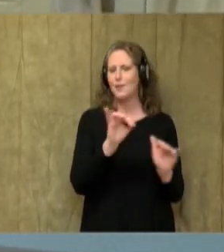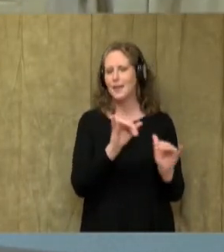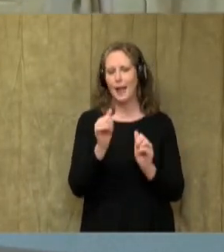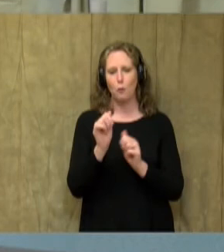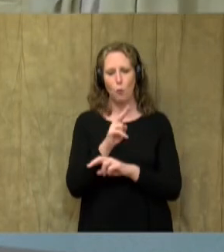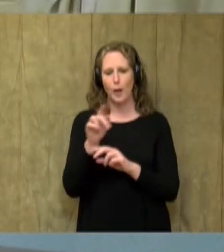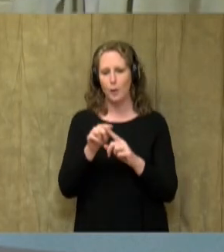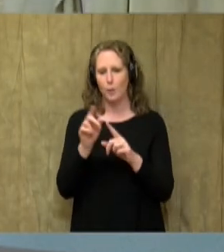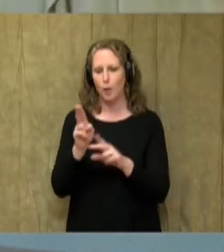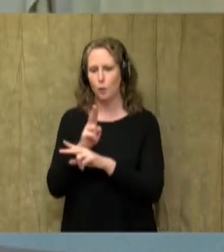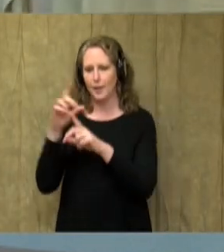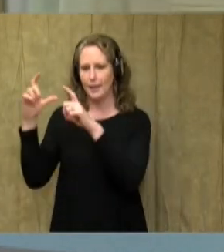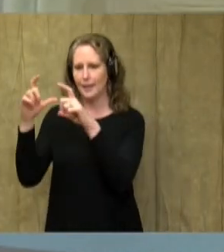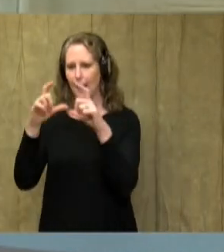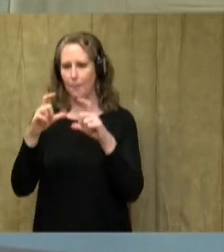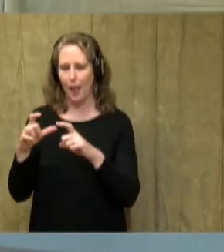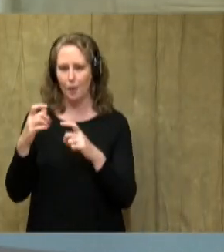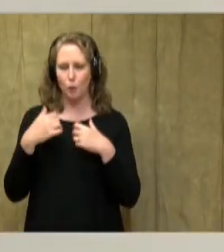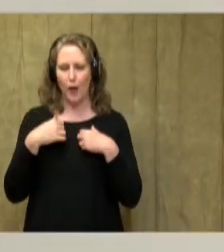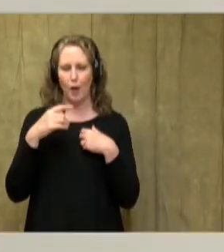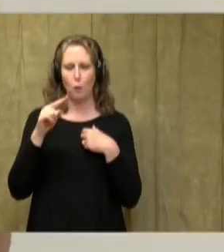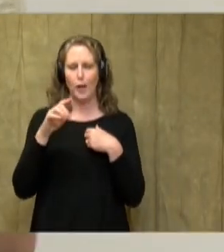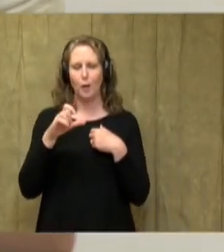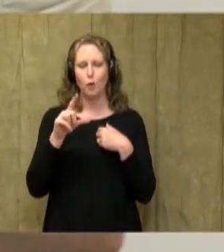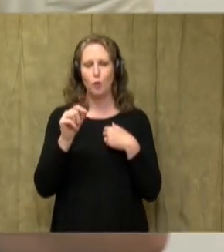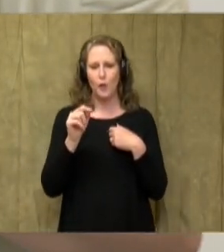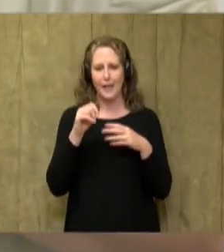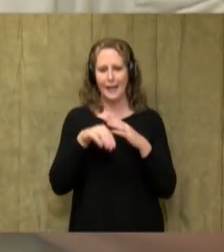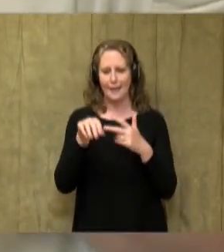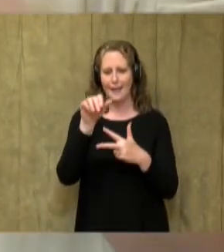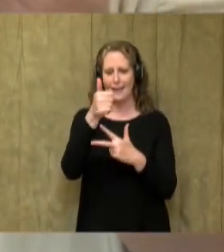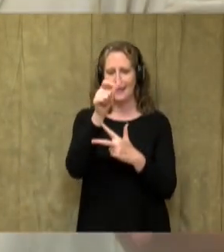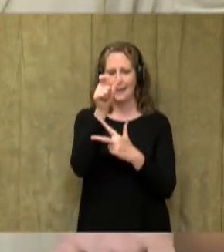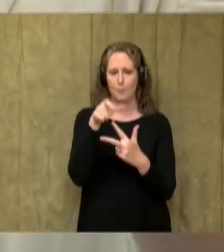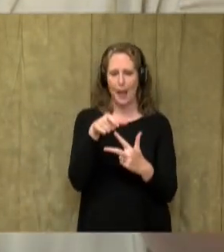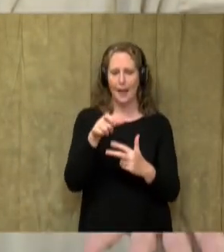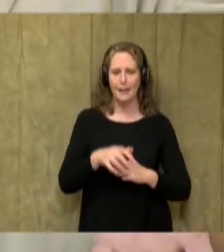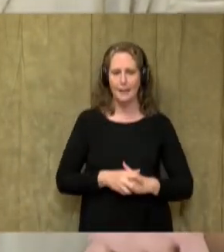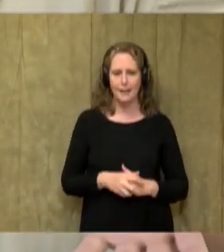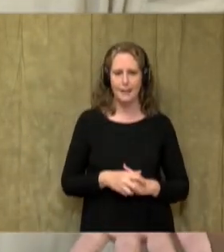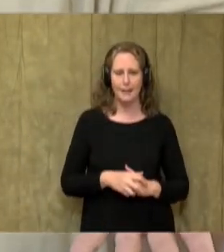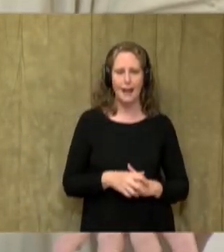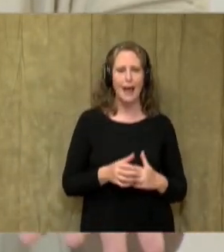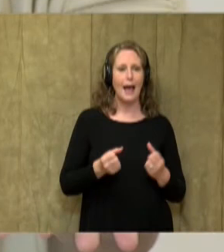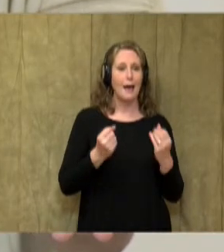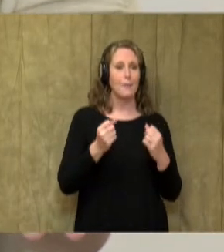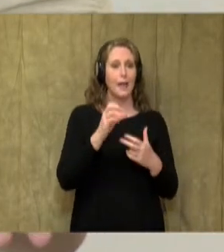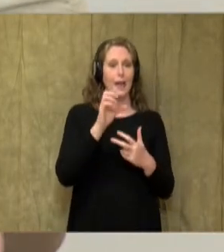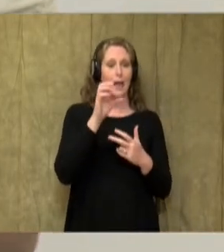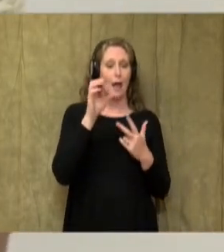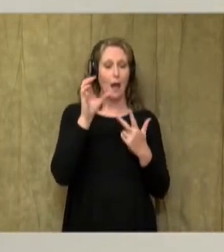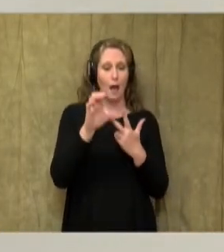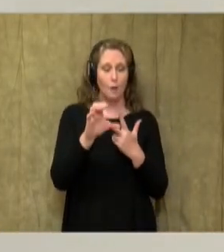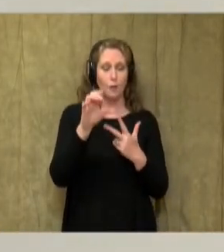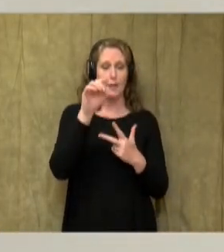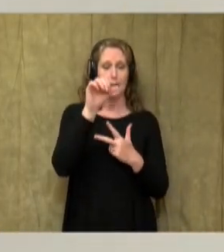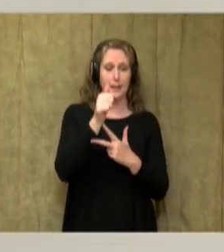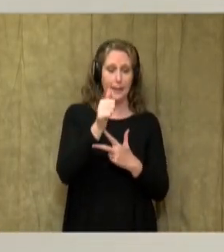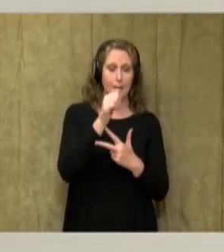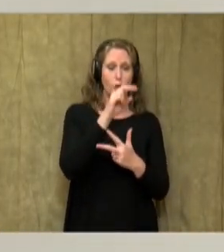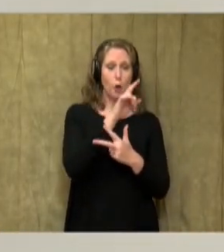here. We ended up with 120 in the tens place. How many hundreds, tens, and ones are there